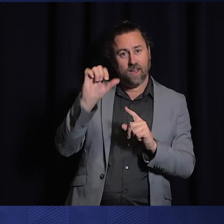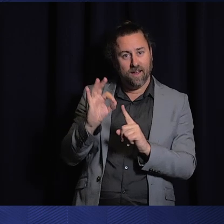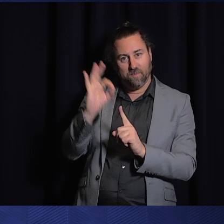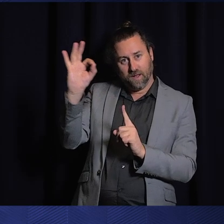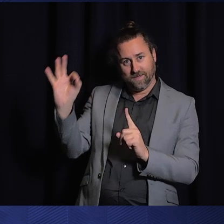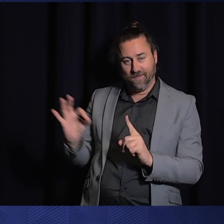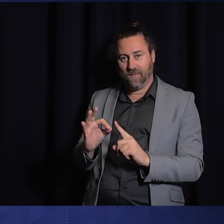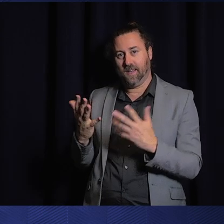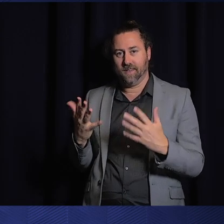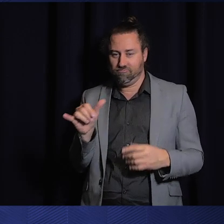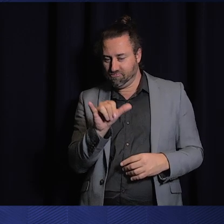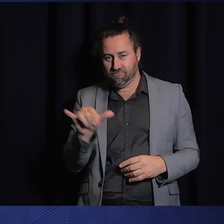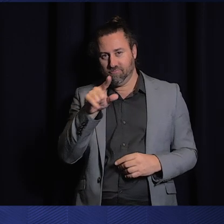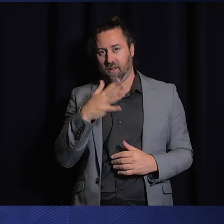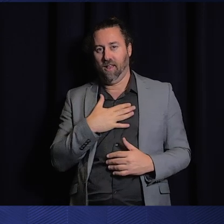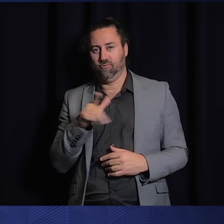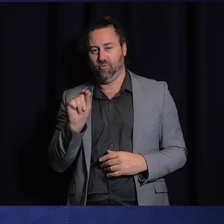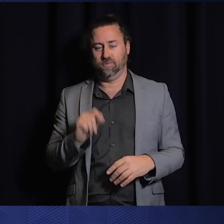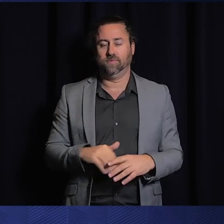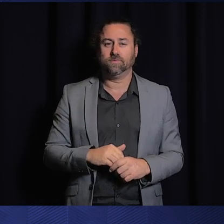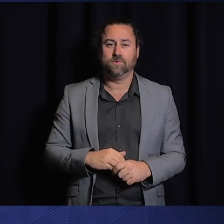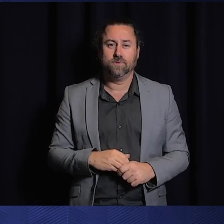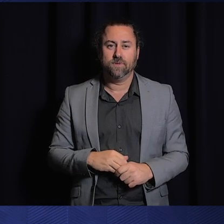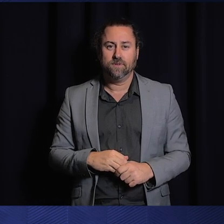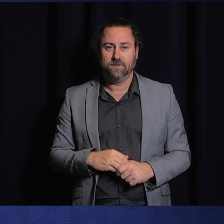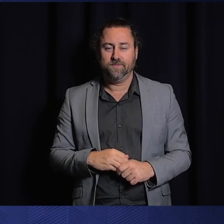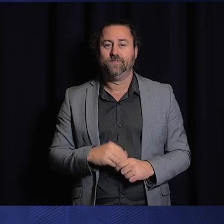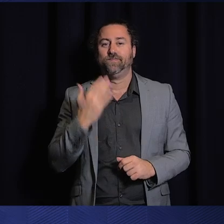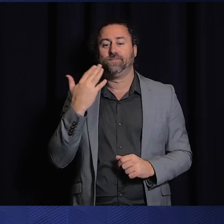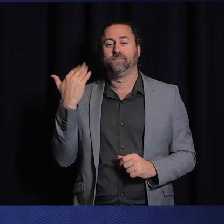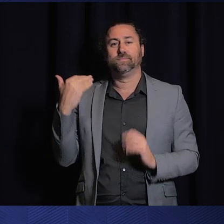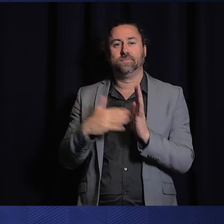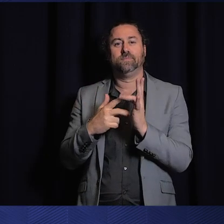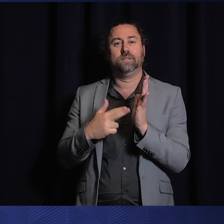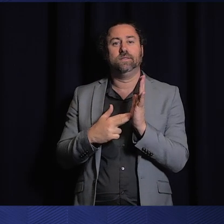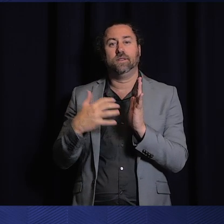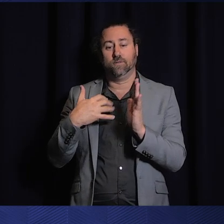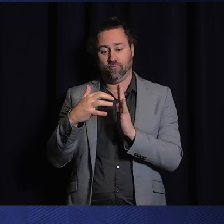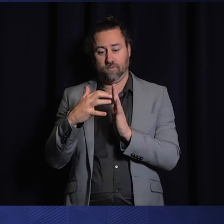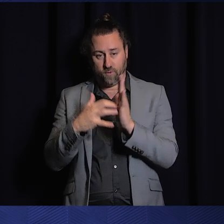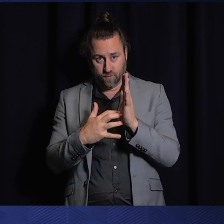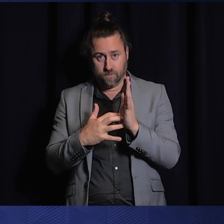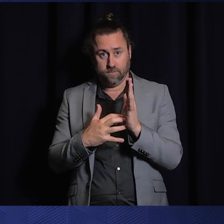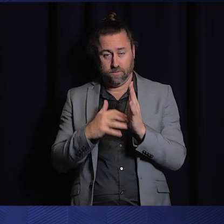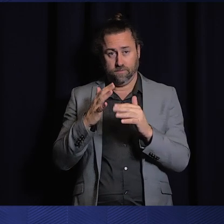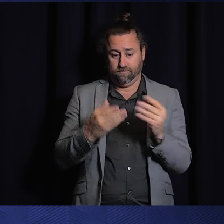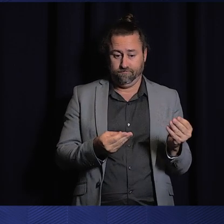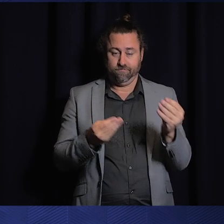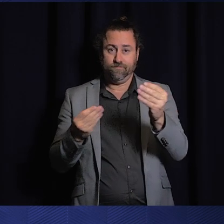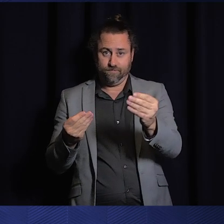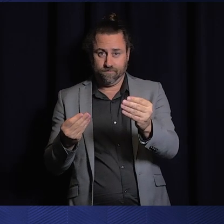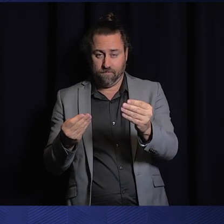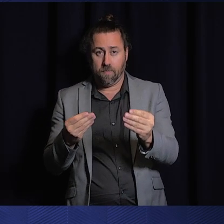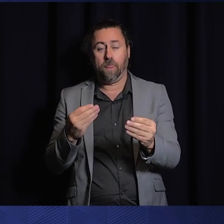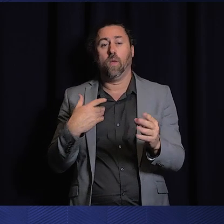Just earlier this week, on Monday actually, we released a new report, which we produced at the Internal Displacement Monitoring Center,